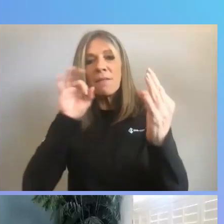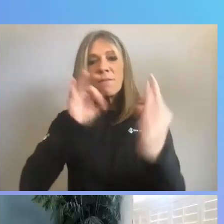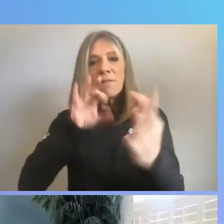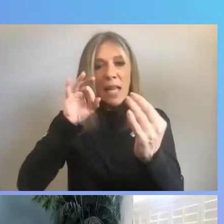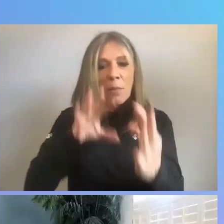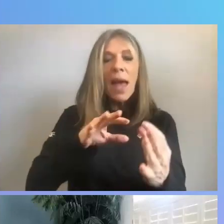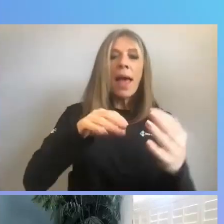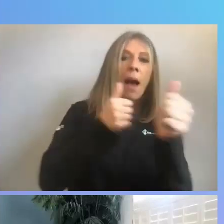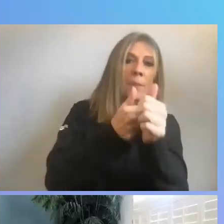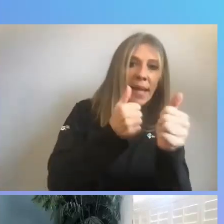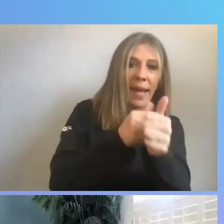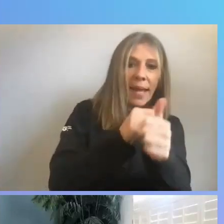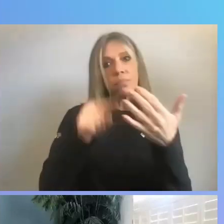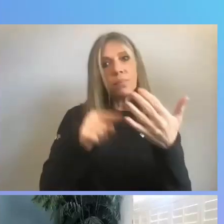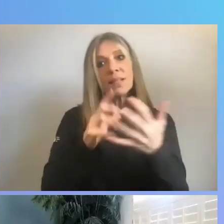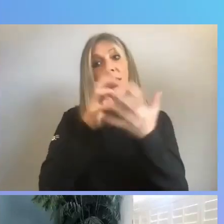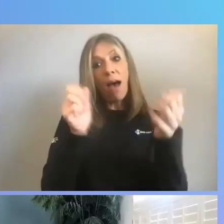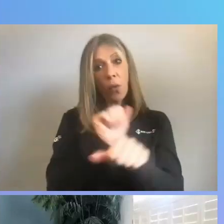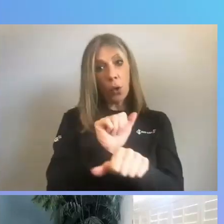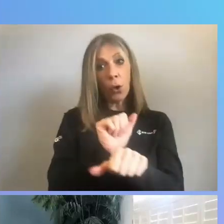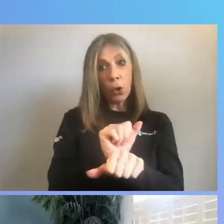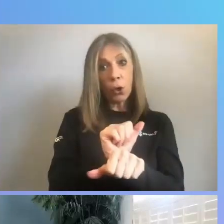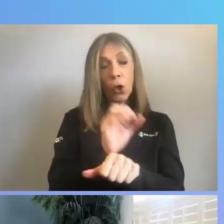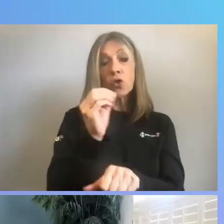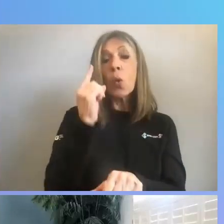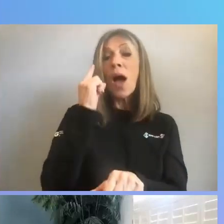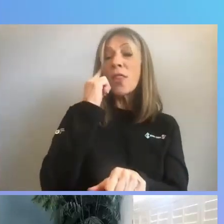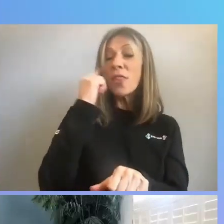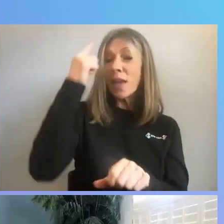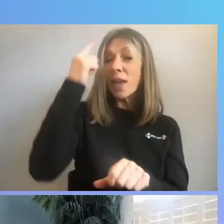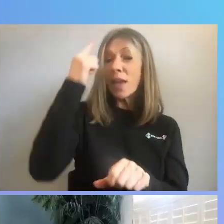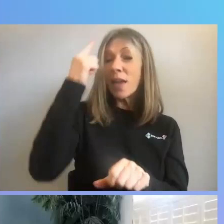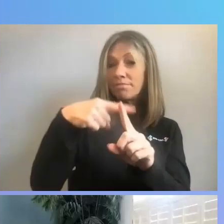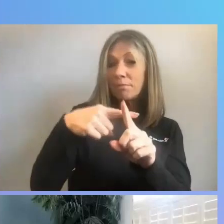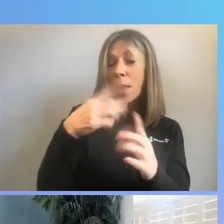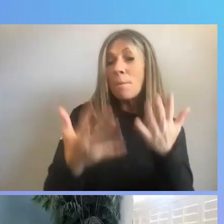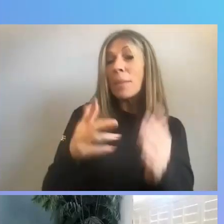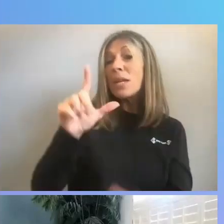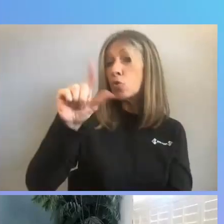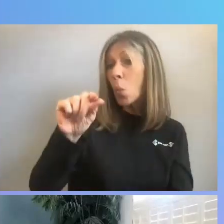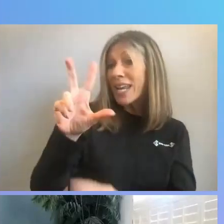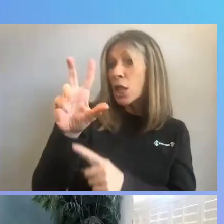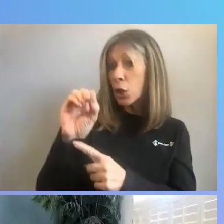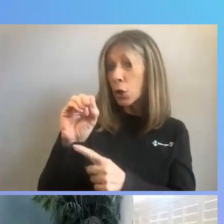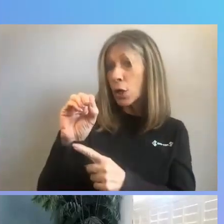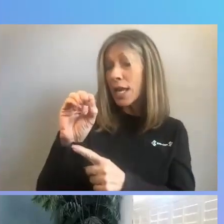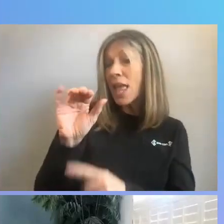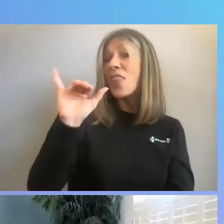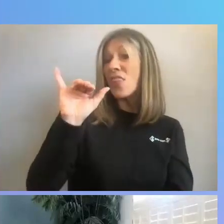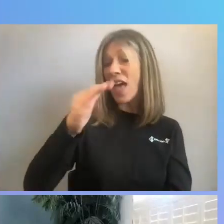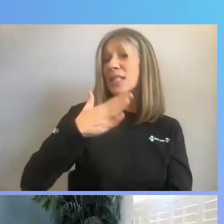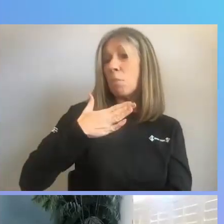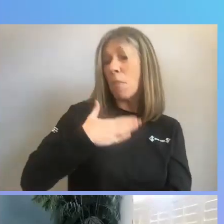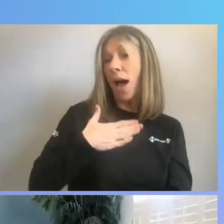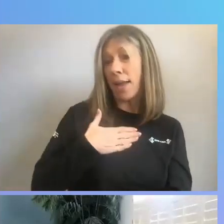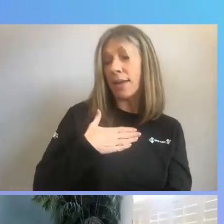feedback. That's all a lot of work. So I think optimistically, 2030 is my bet for WCAG 3.